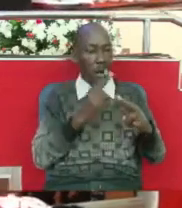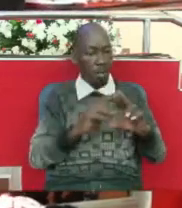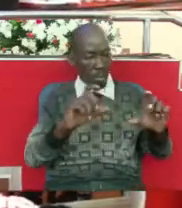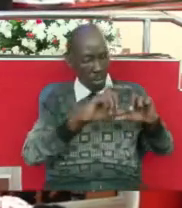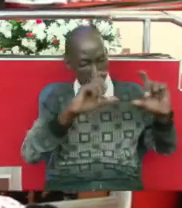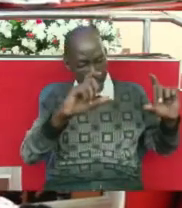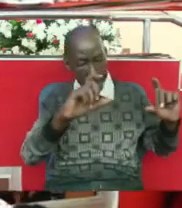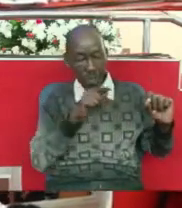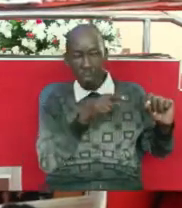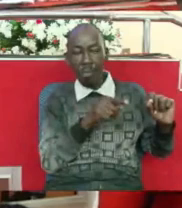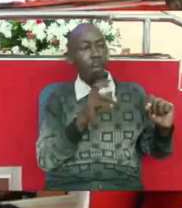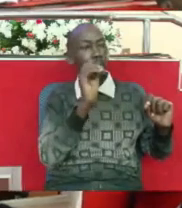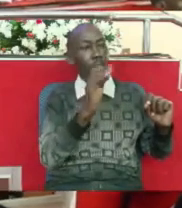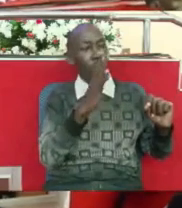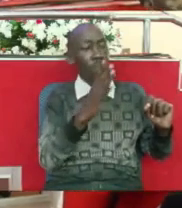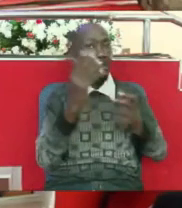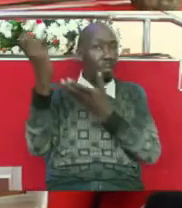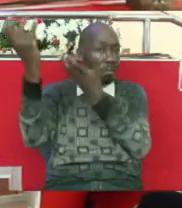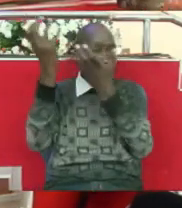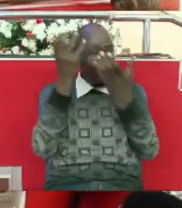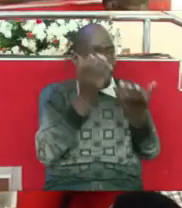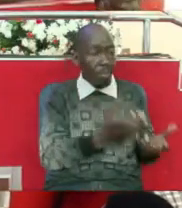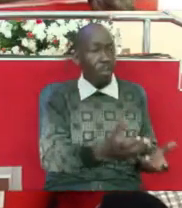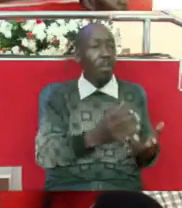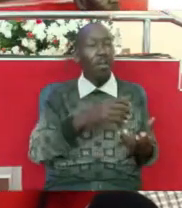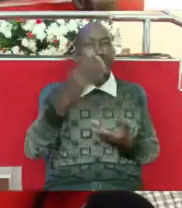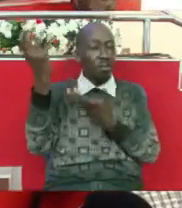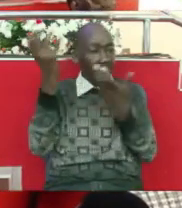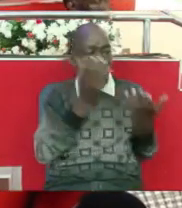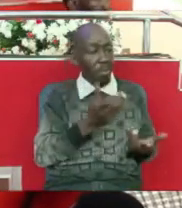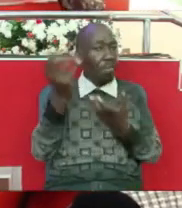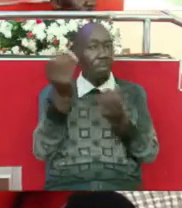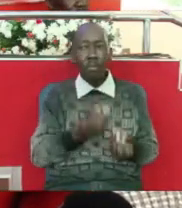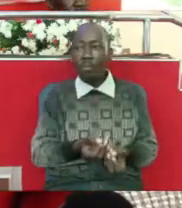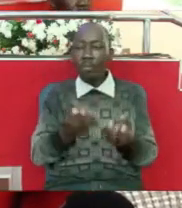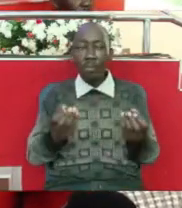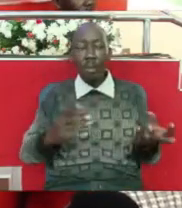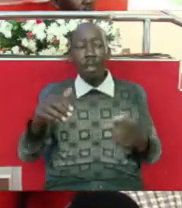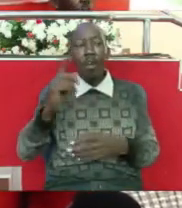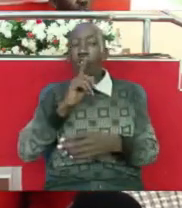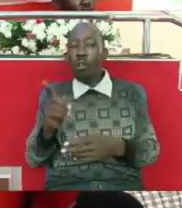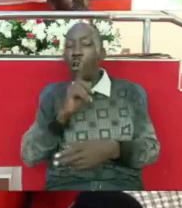Kenya, and they have delivered on others who have ordered the same way,